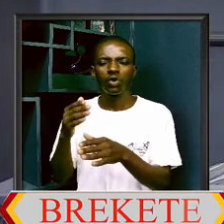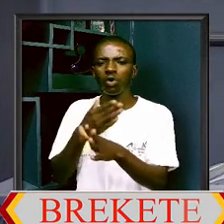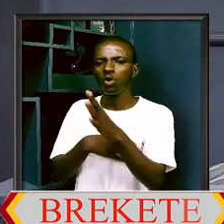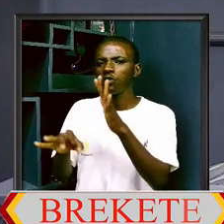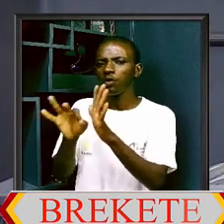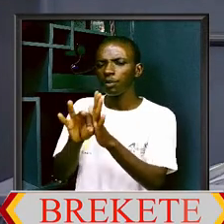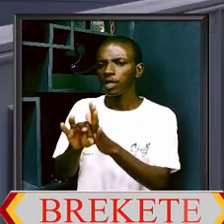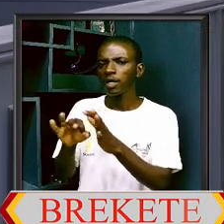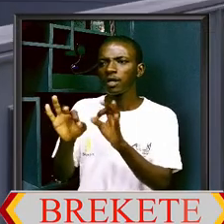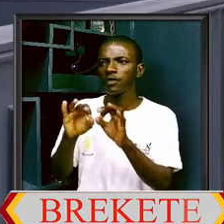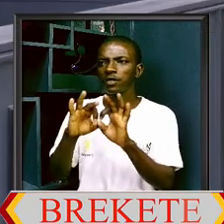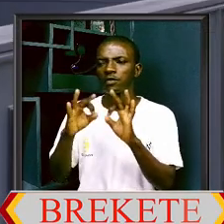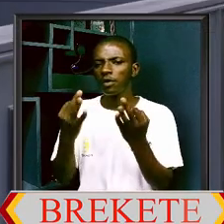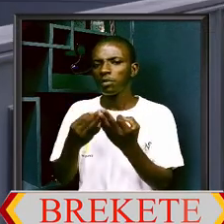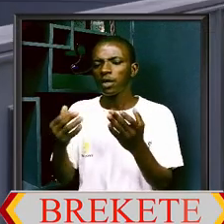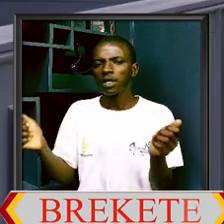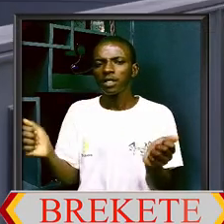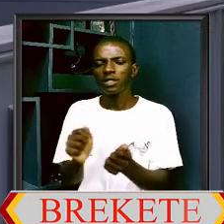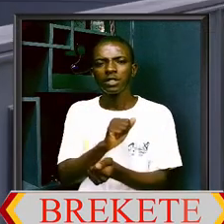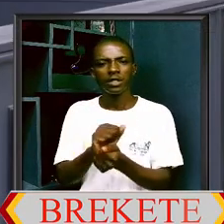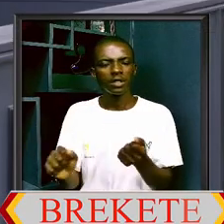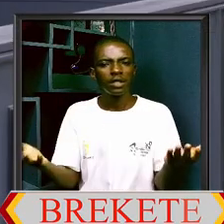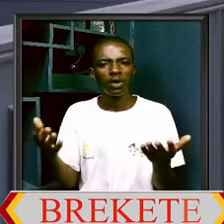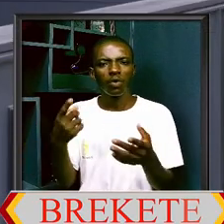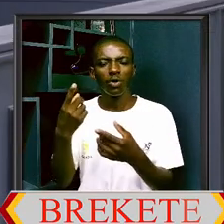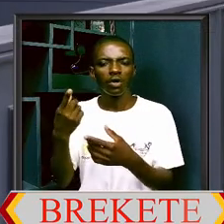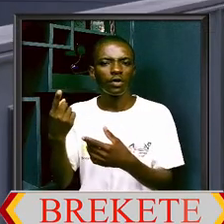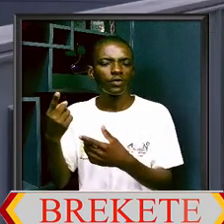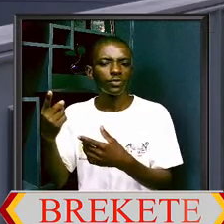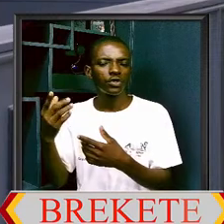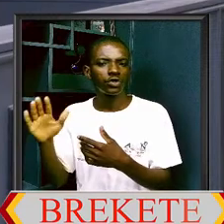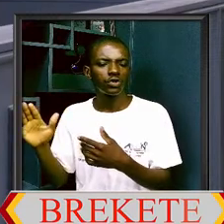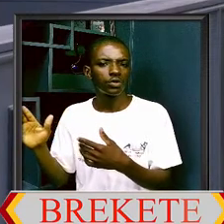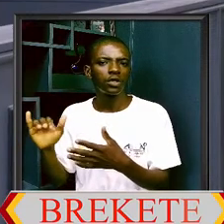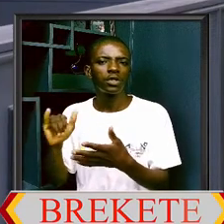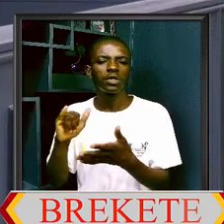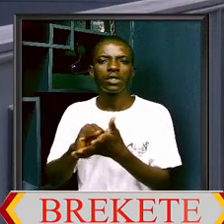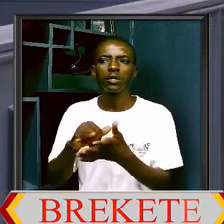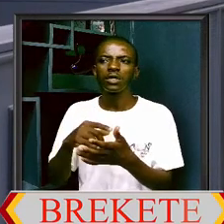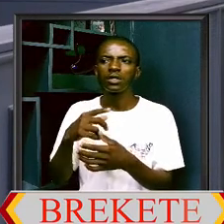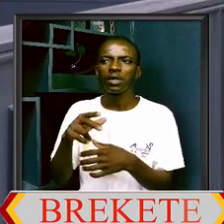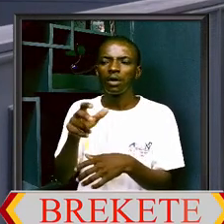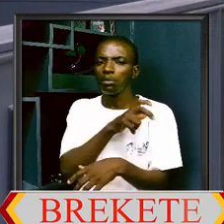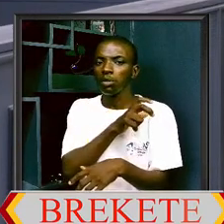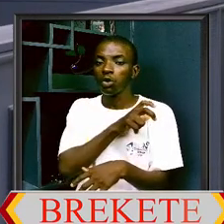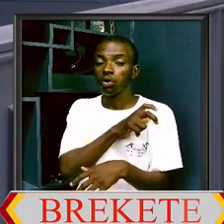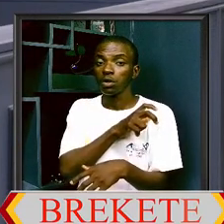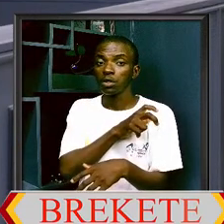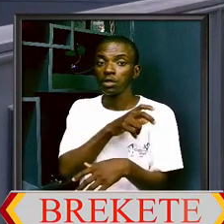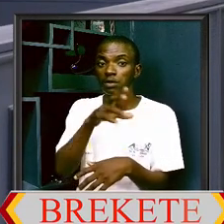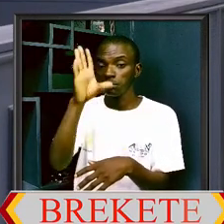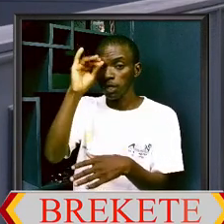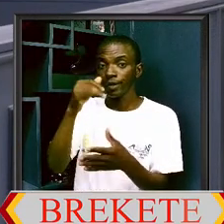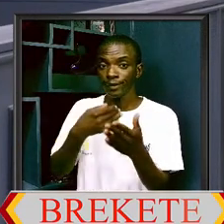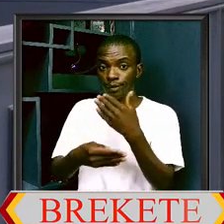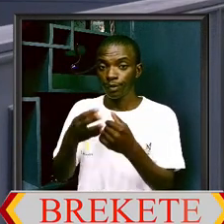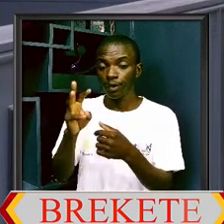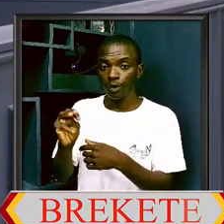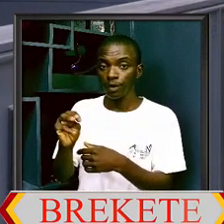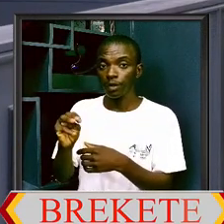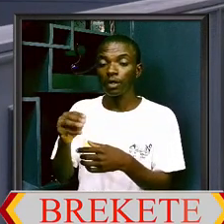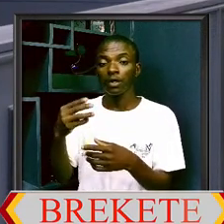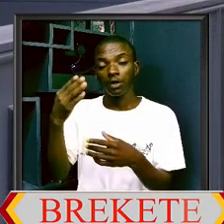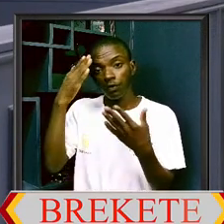for say family scatter one of his children go the they go talk polican B but they don't